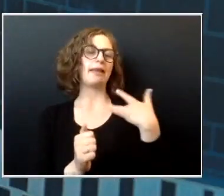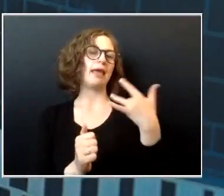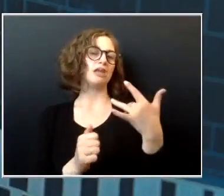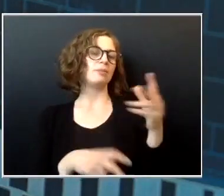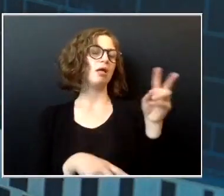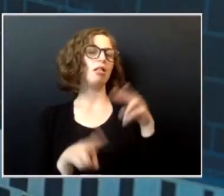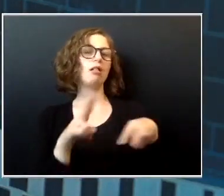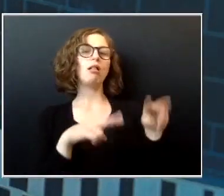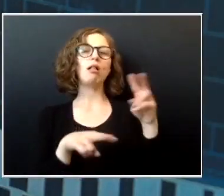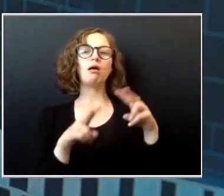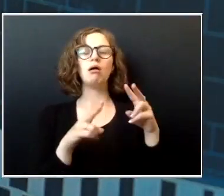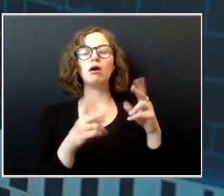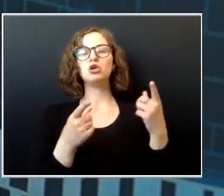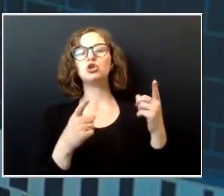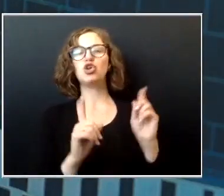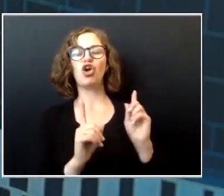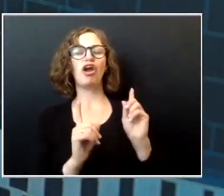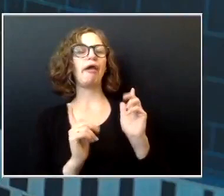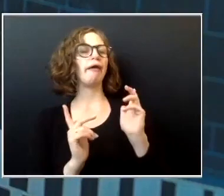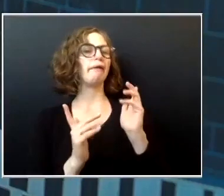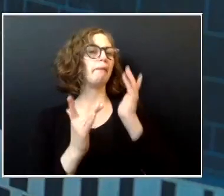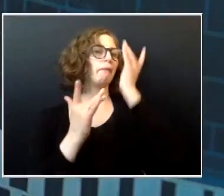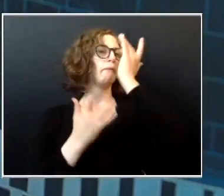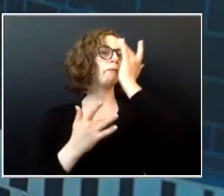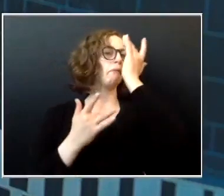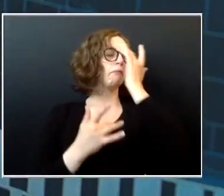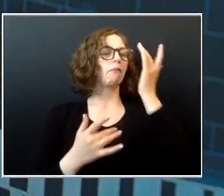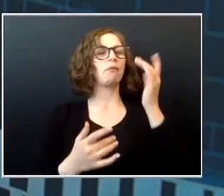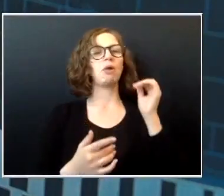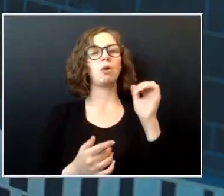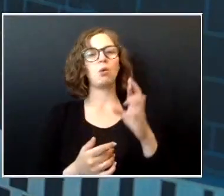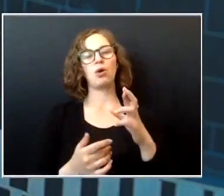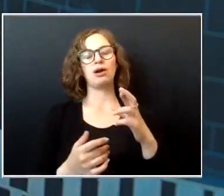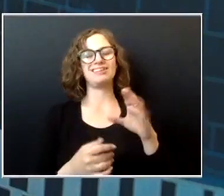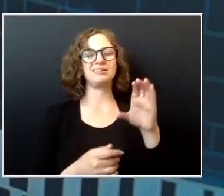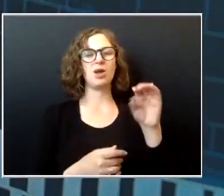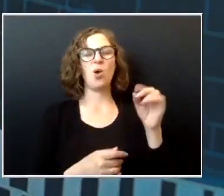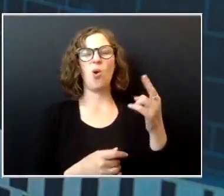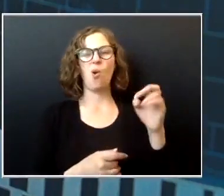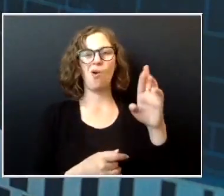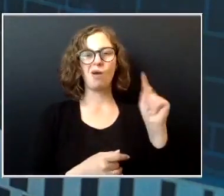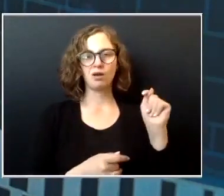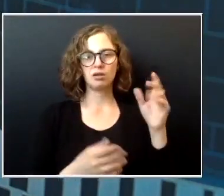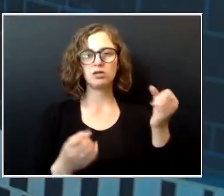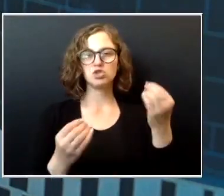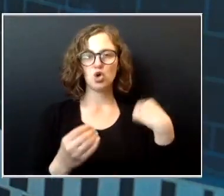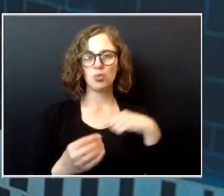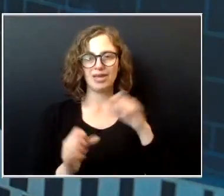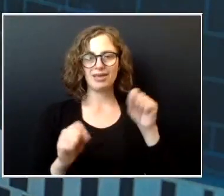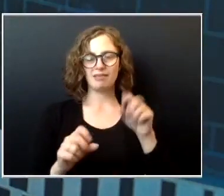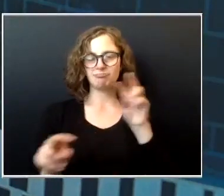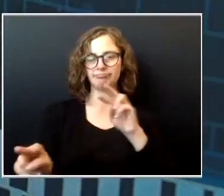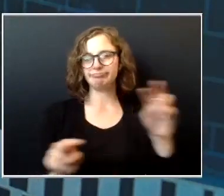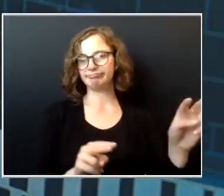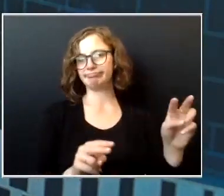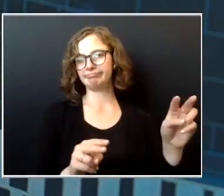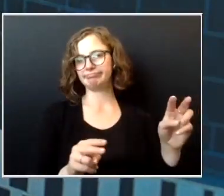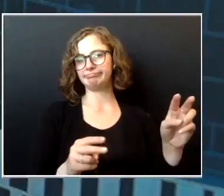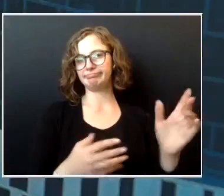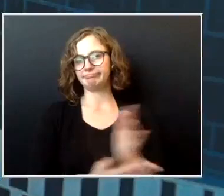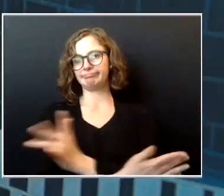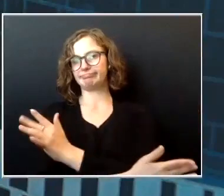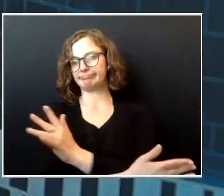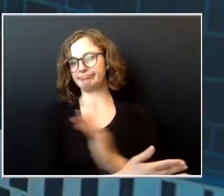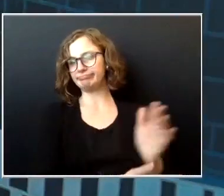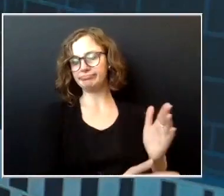kind of tell these time component lifespan outcomes across across the lifespan. But I